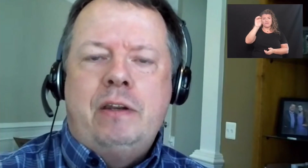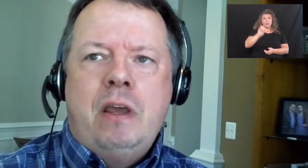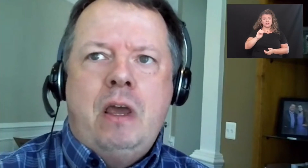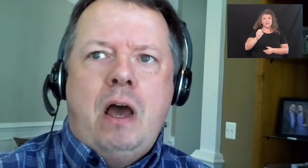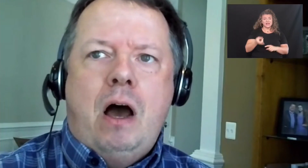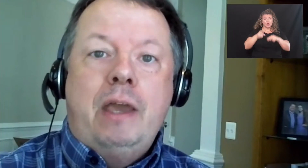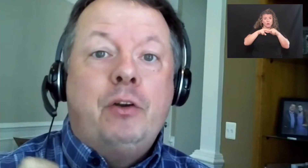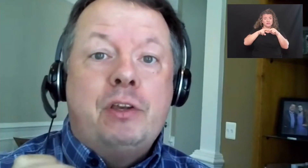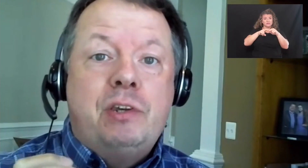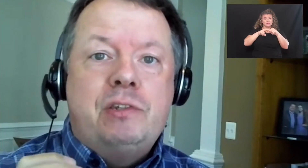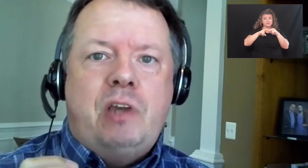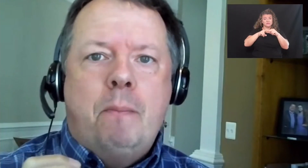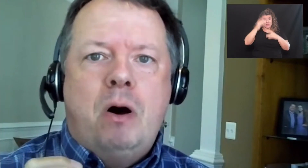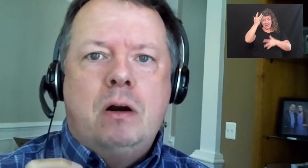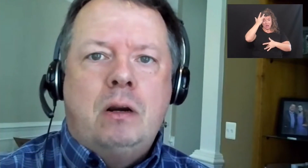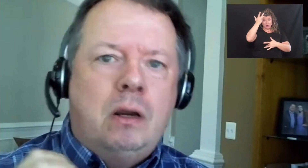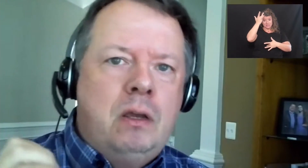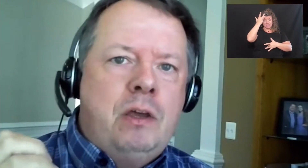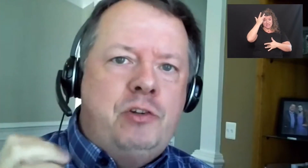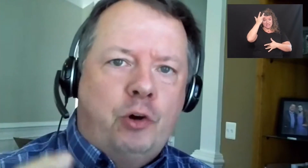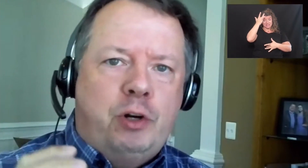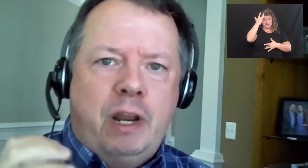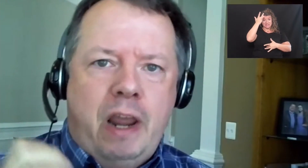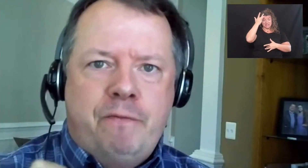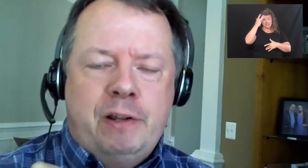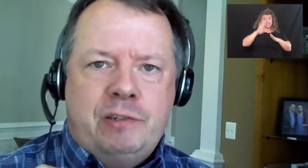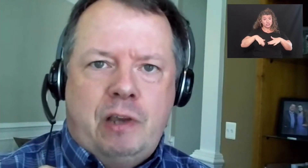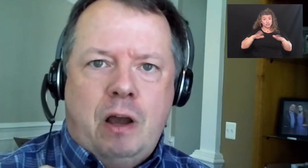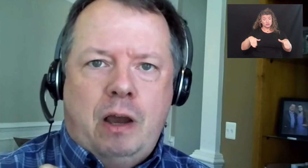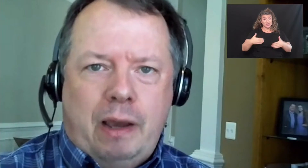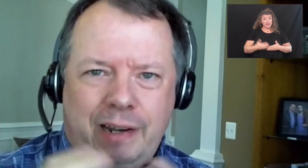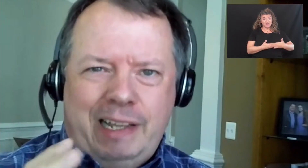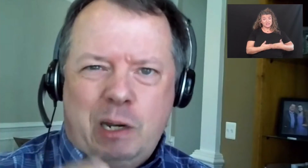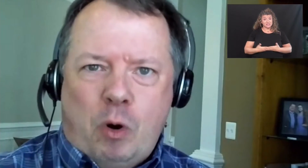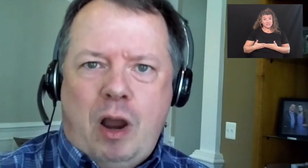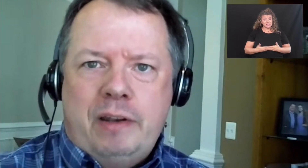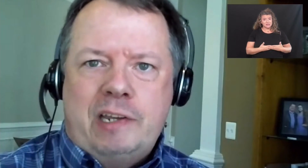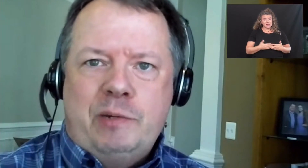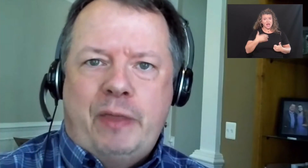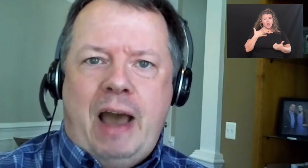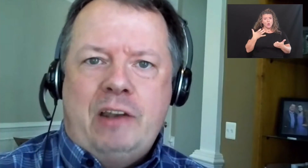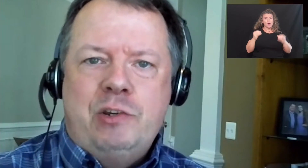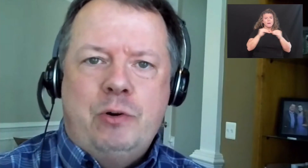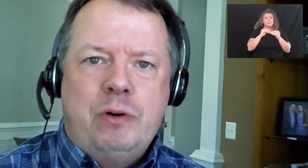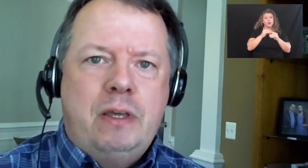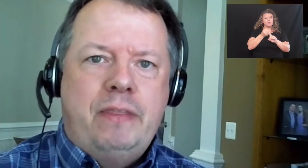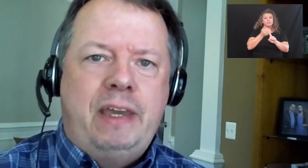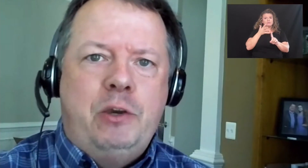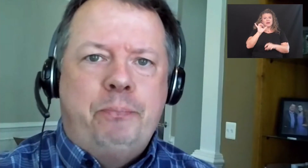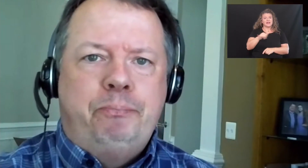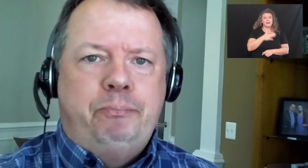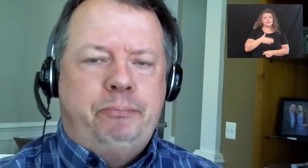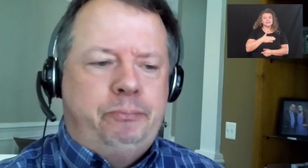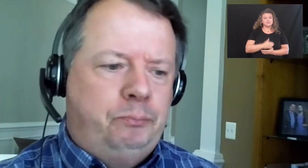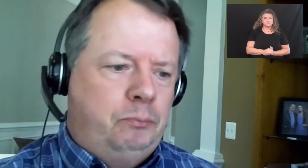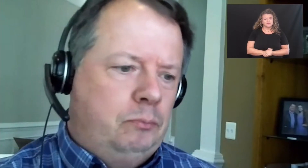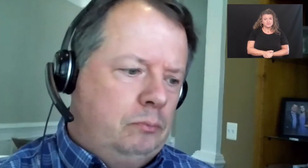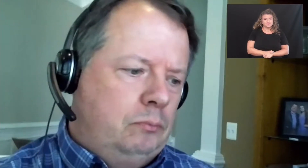increase in illnesses among children and infants. I'd like a little more context about that too. Thank